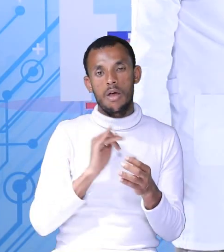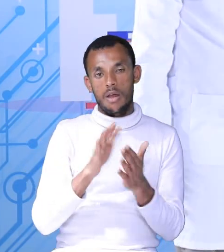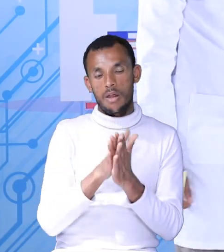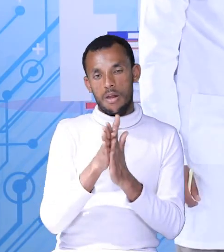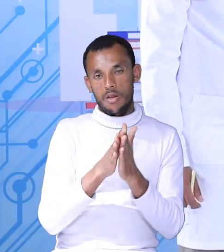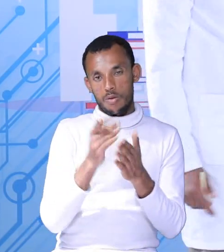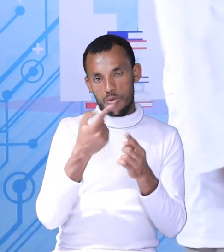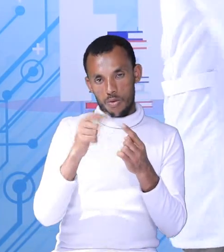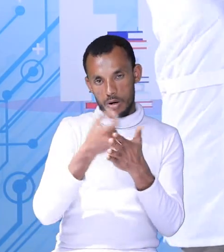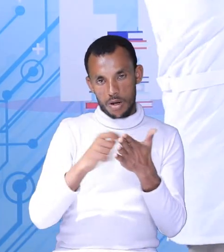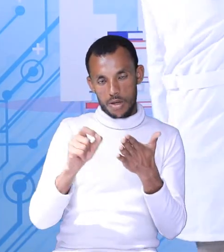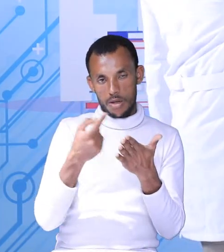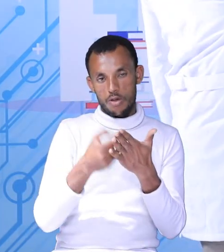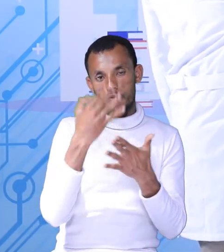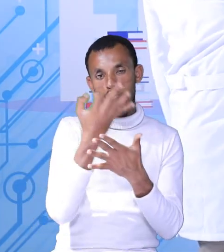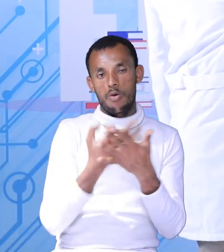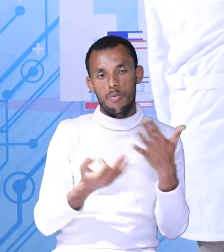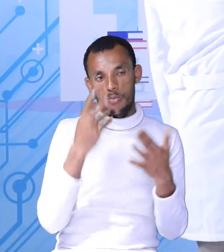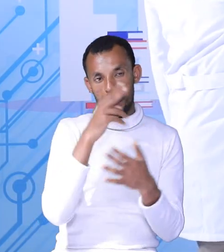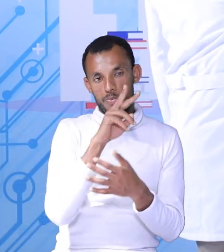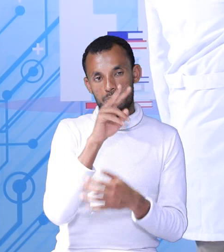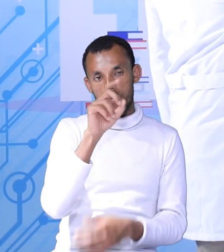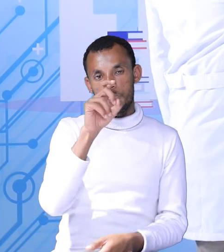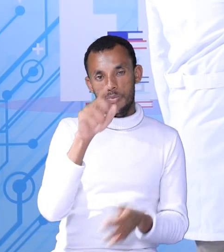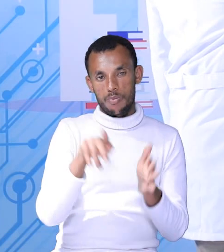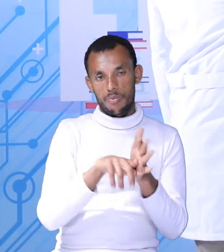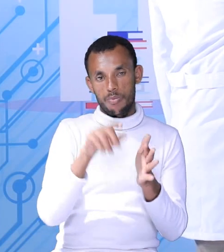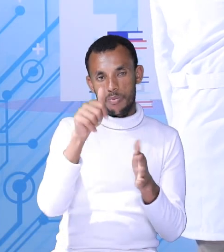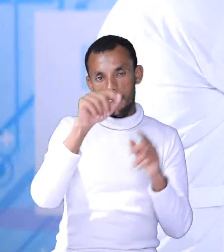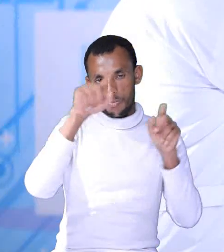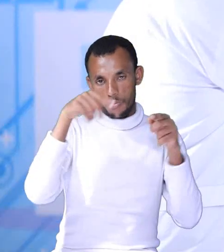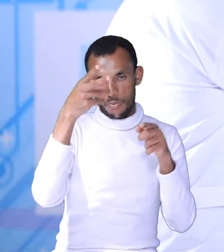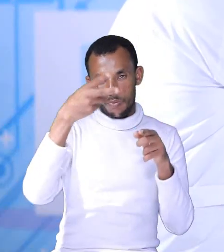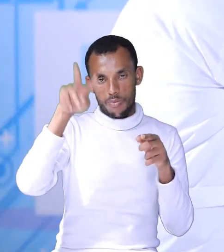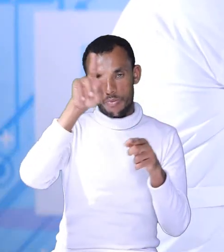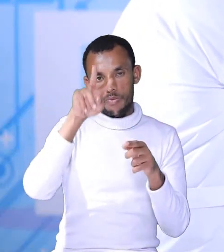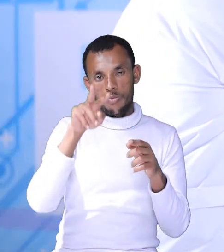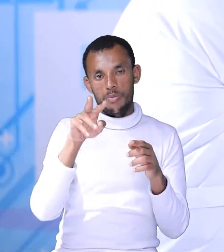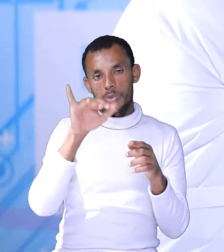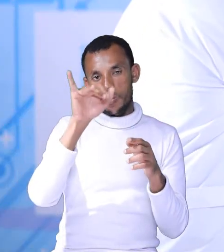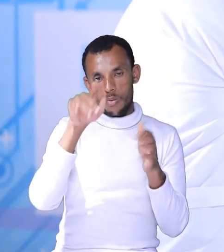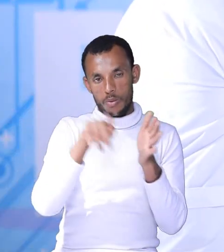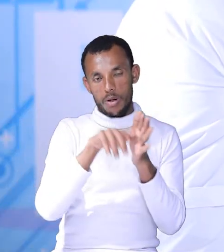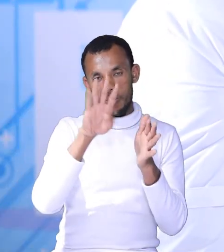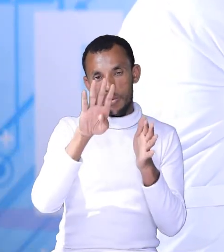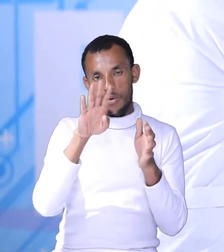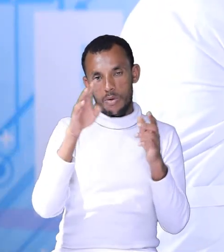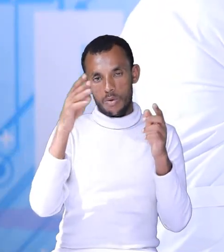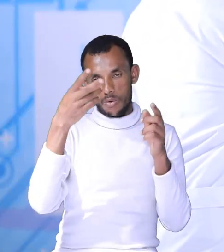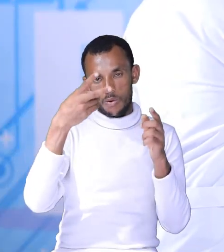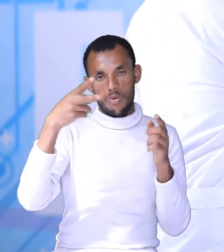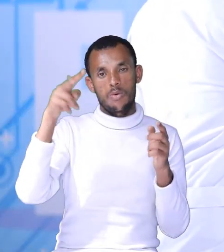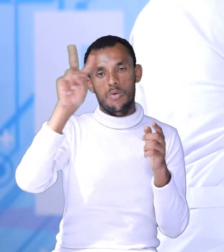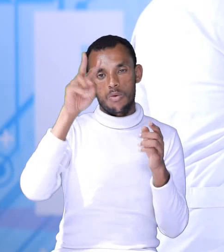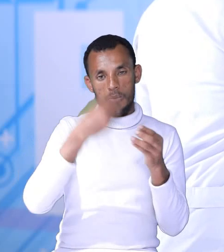write this in this form: x minus a the whole square, y minus b the